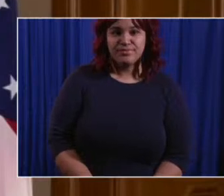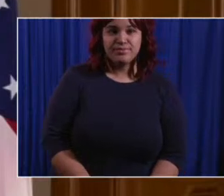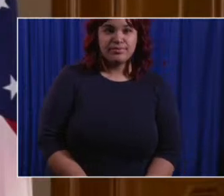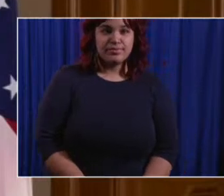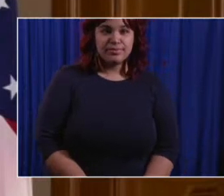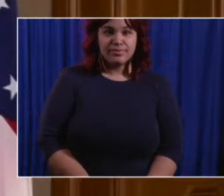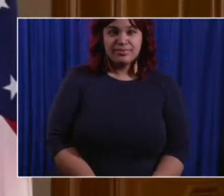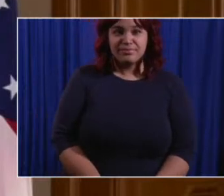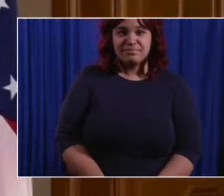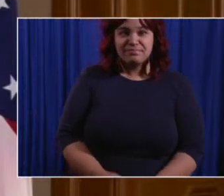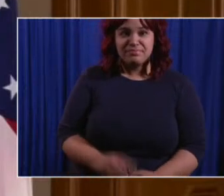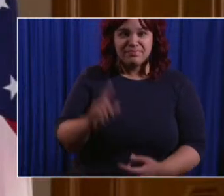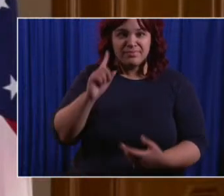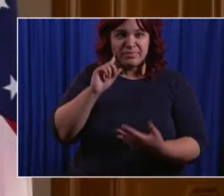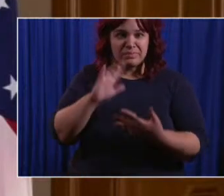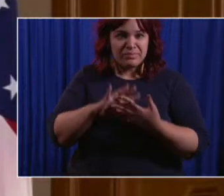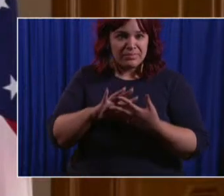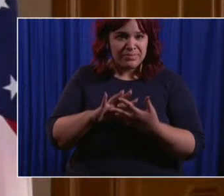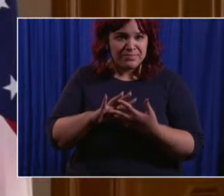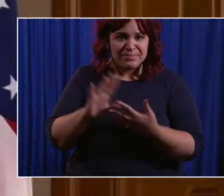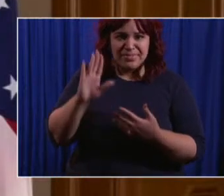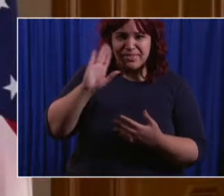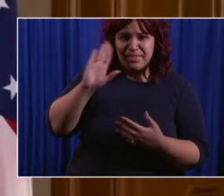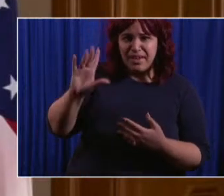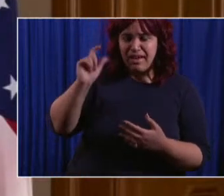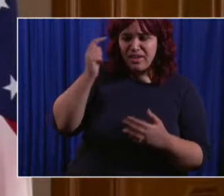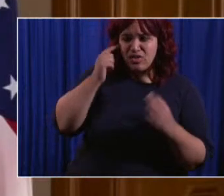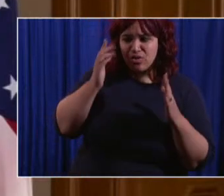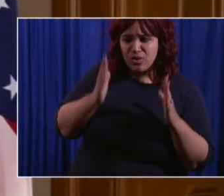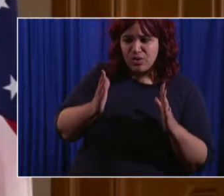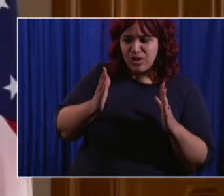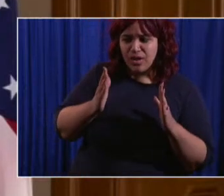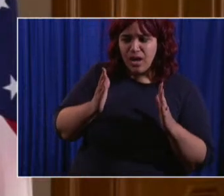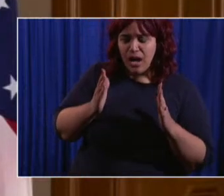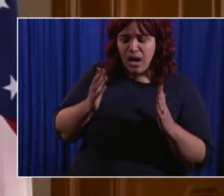Hi, Governor. I just wondered if